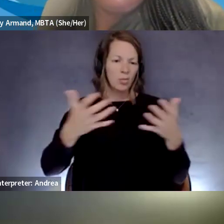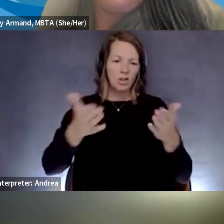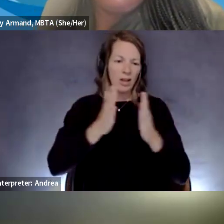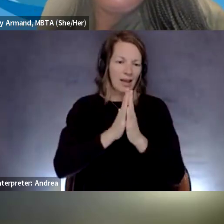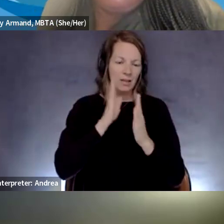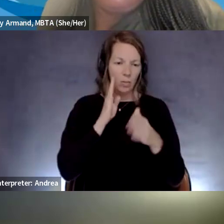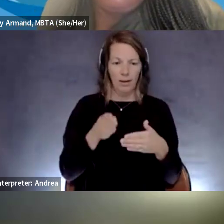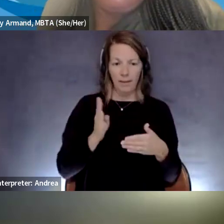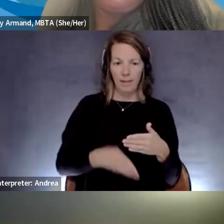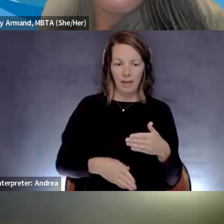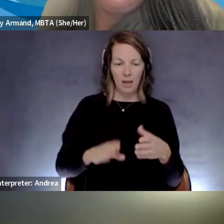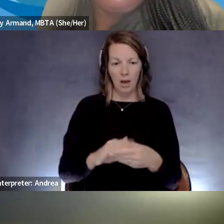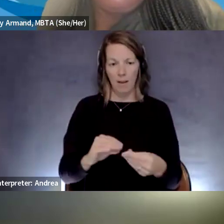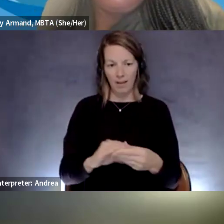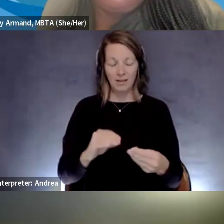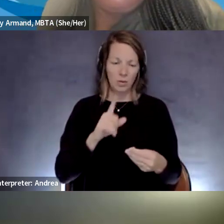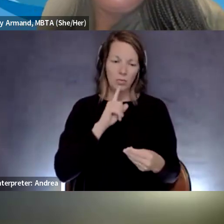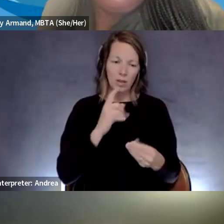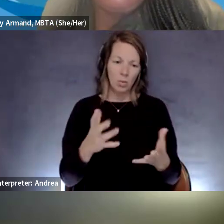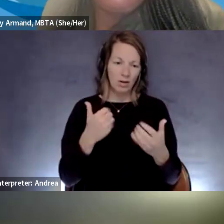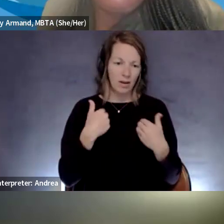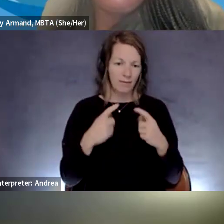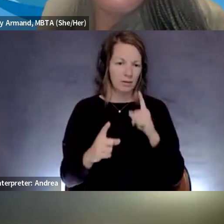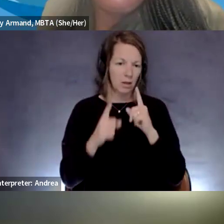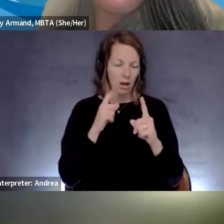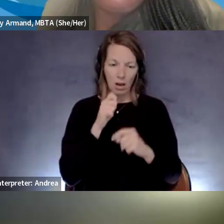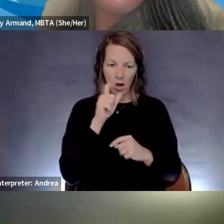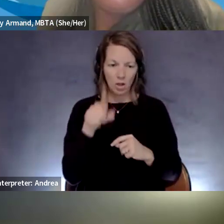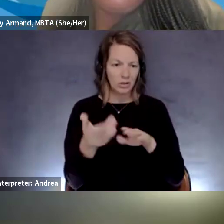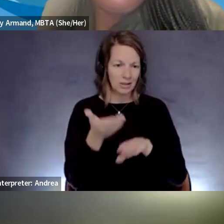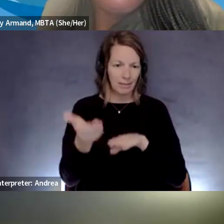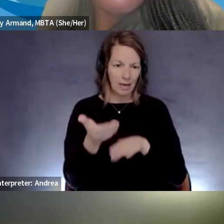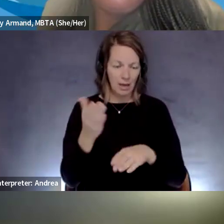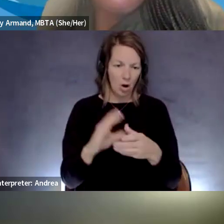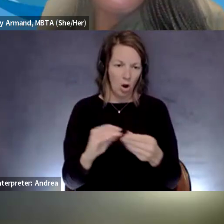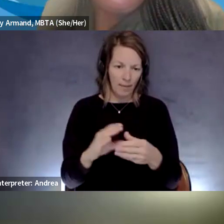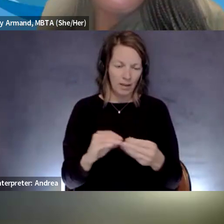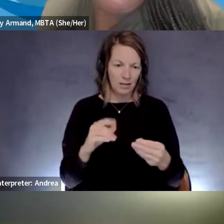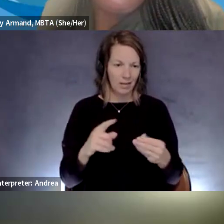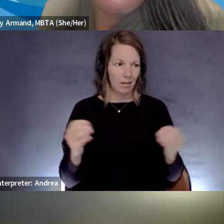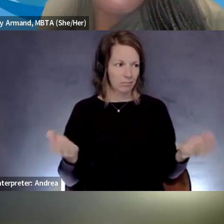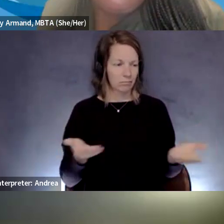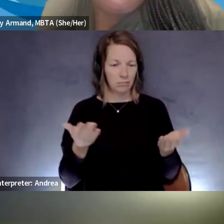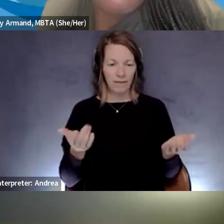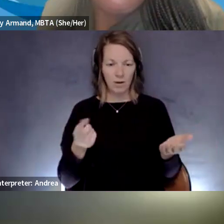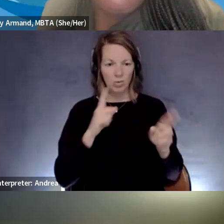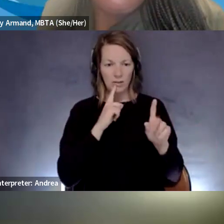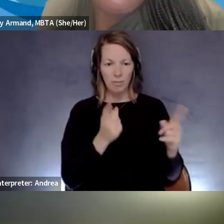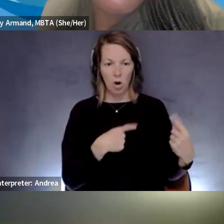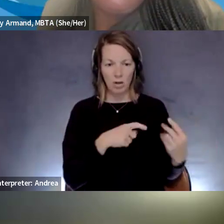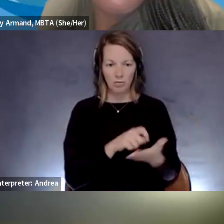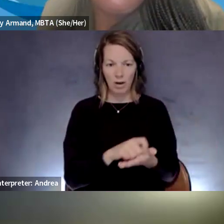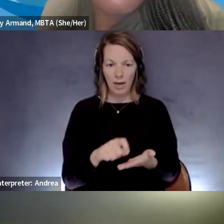we complete comments. And we'd really like to have a dialogue, not just submitting comments and then having you respond in